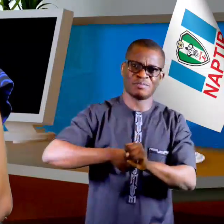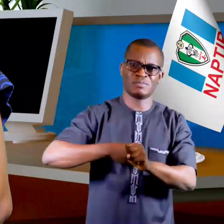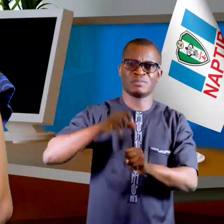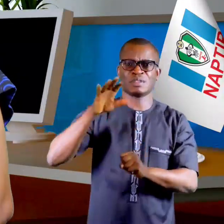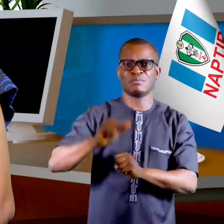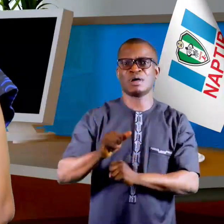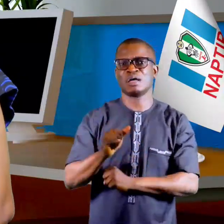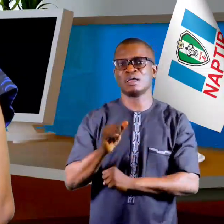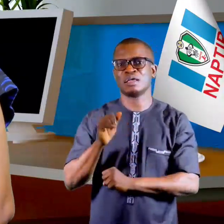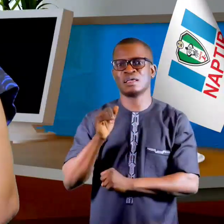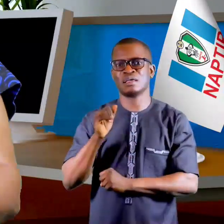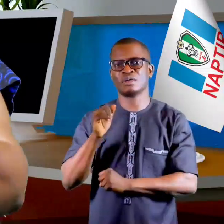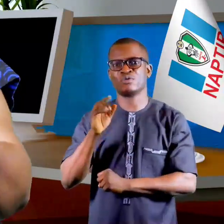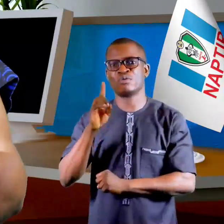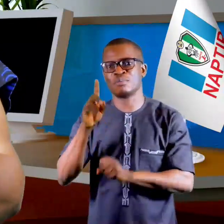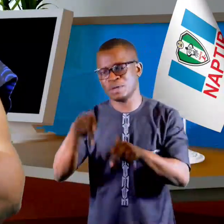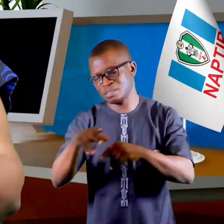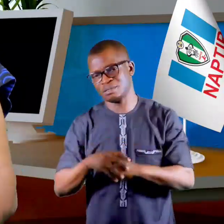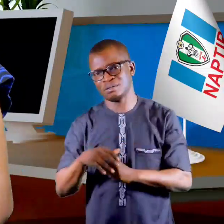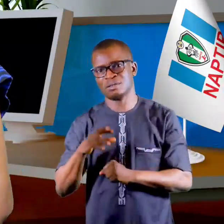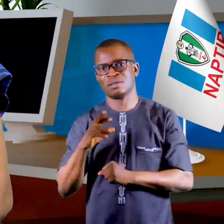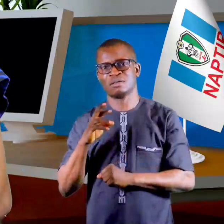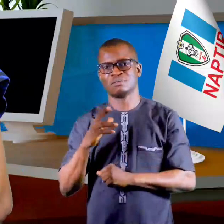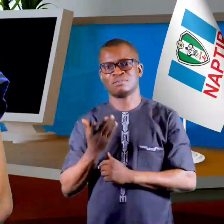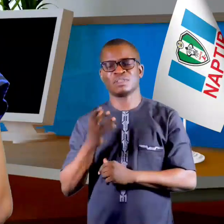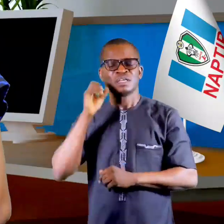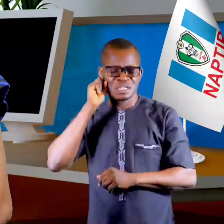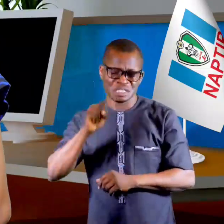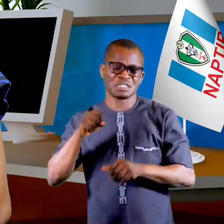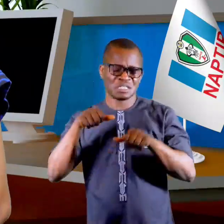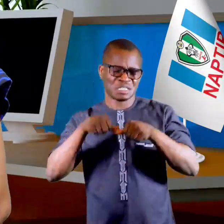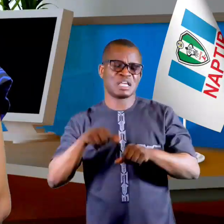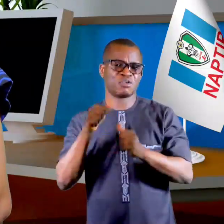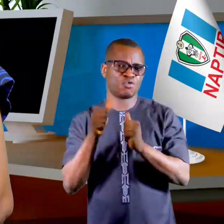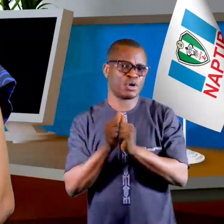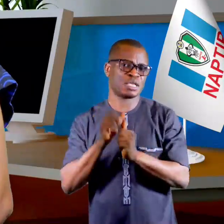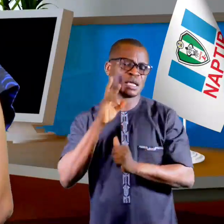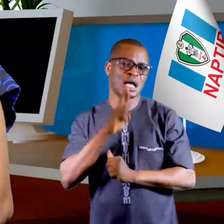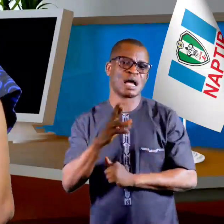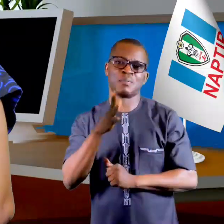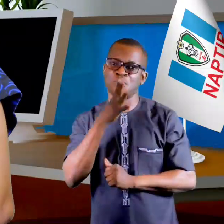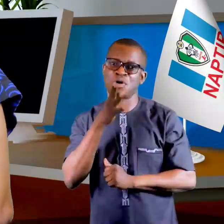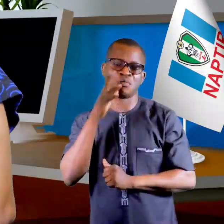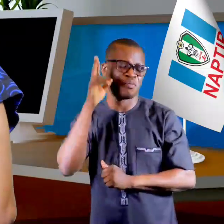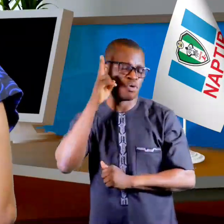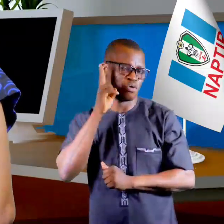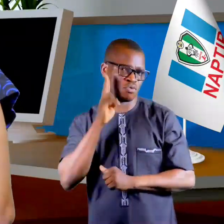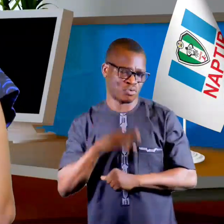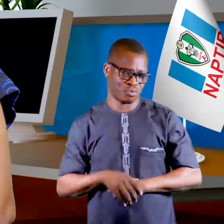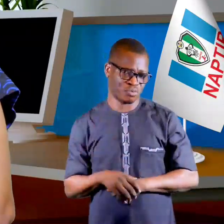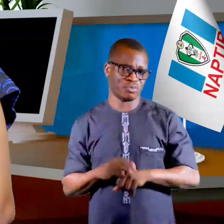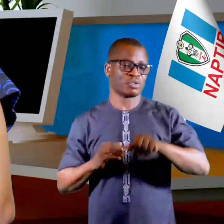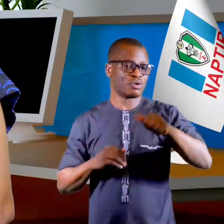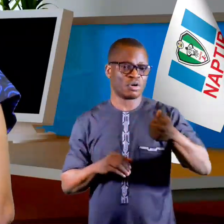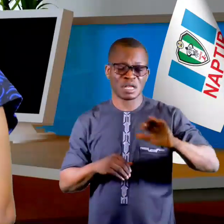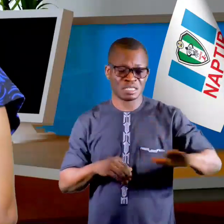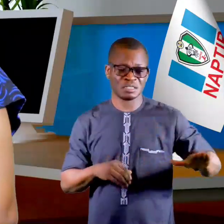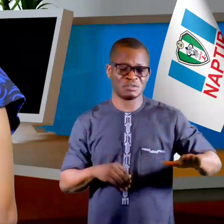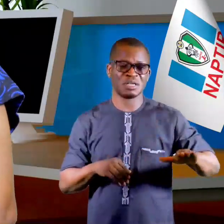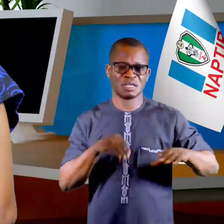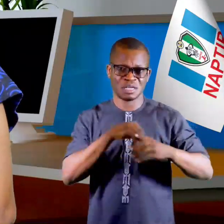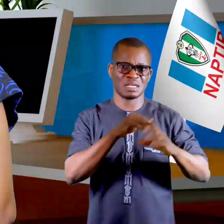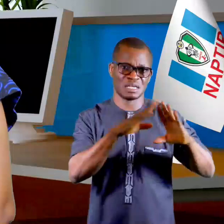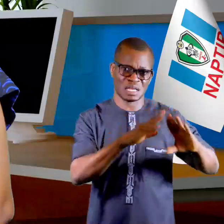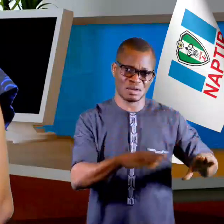She stays with her mom's sister, that's like her uncle, and the other children are in the house. She's